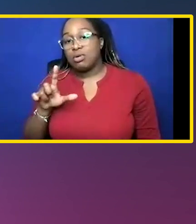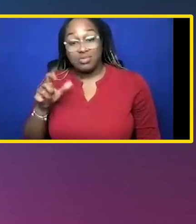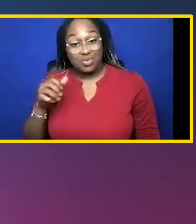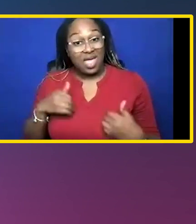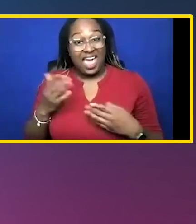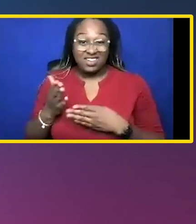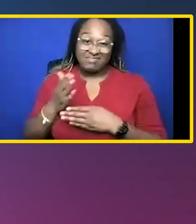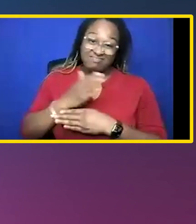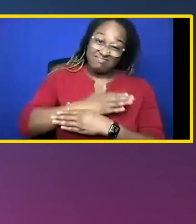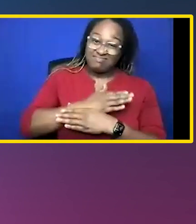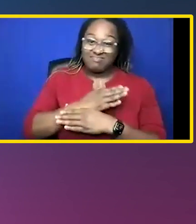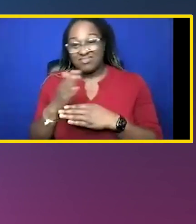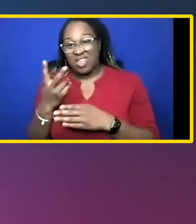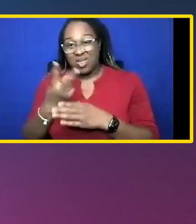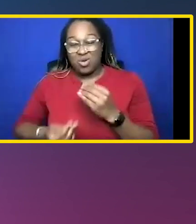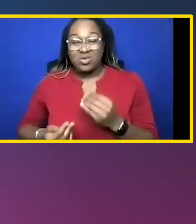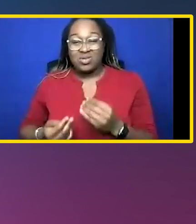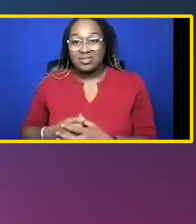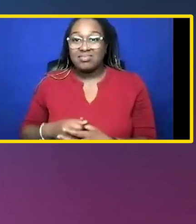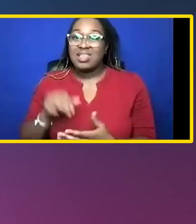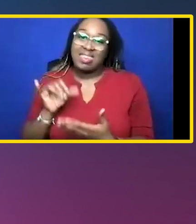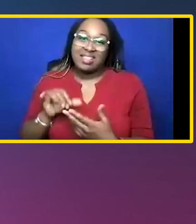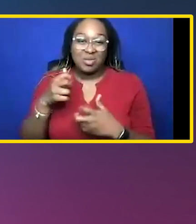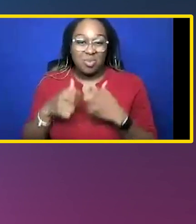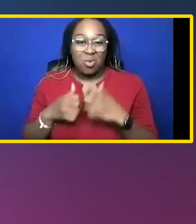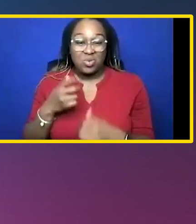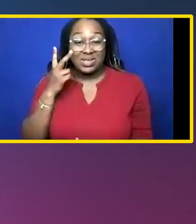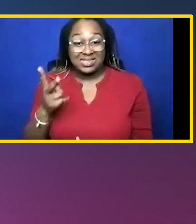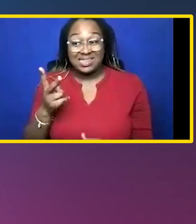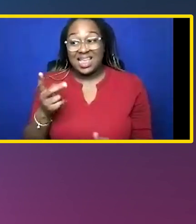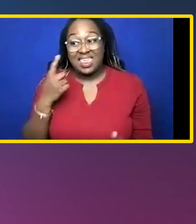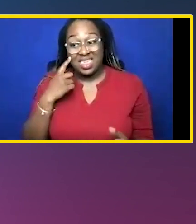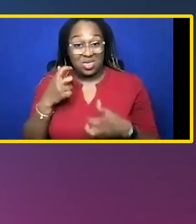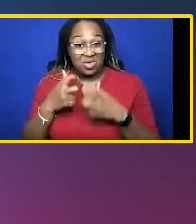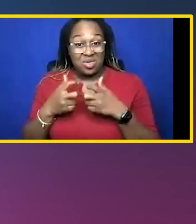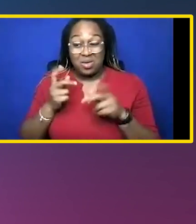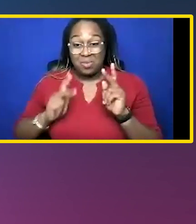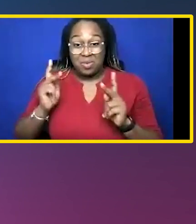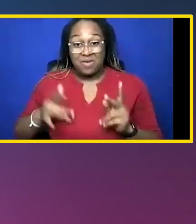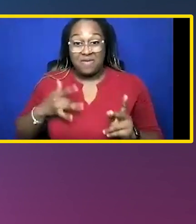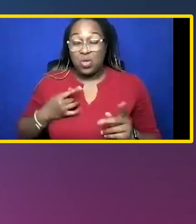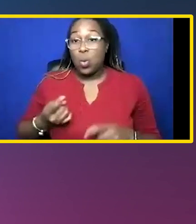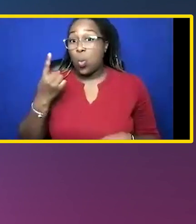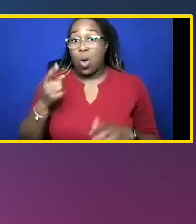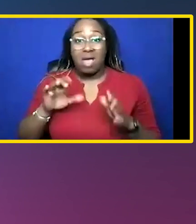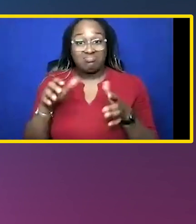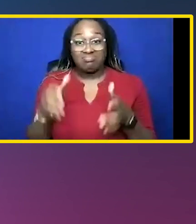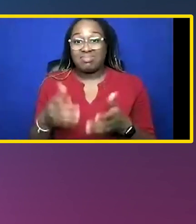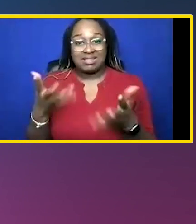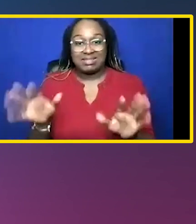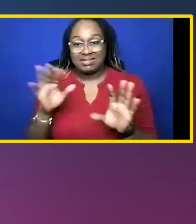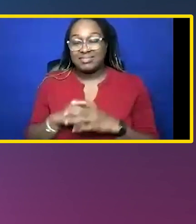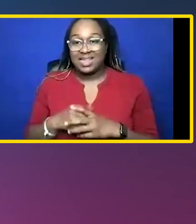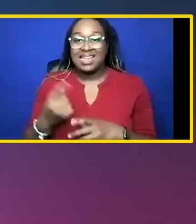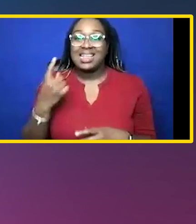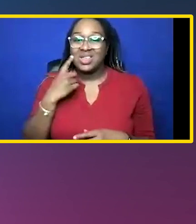sides are not good, right? So that's kind of the problem we're seeing, is that I think people feel that they can only be in one camp. And that's